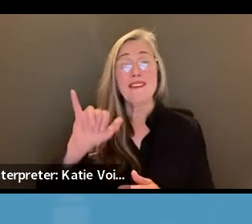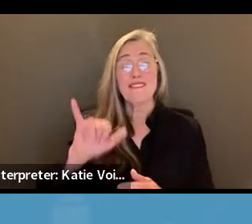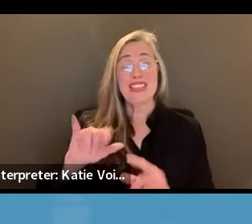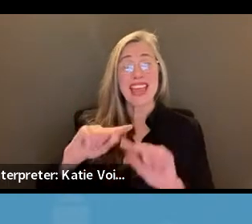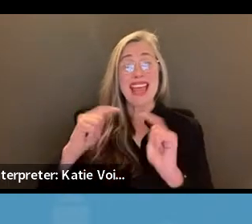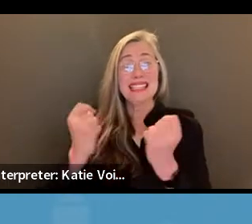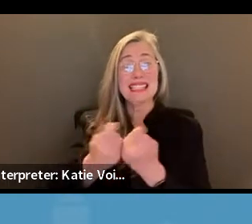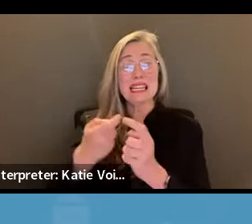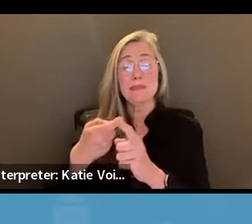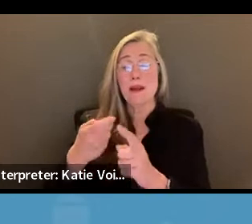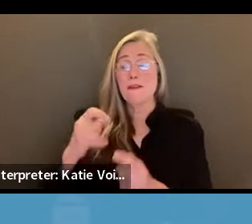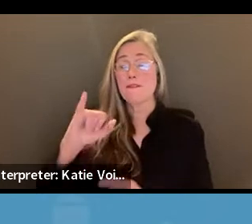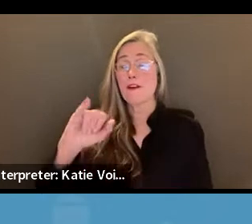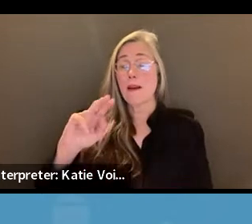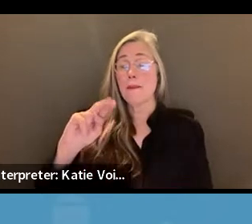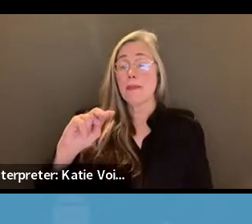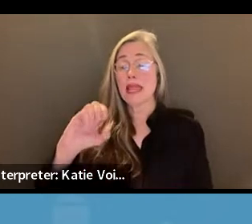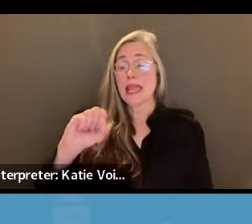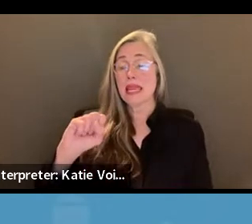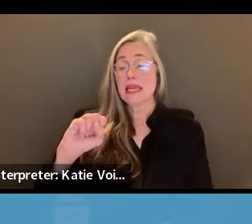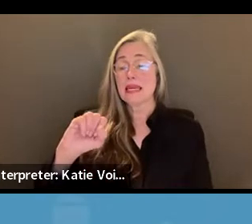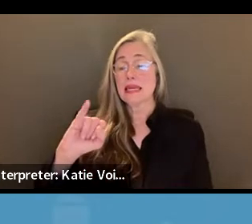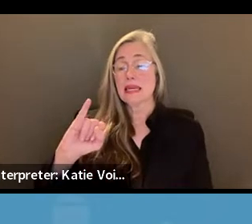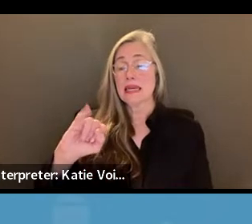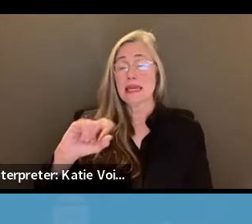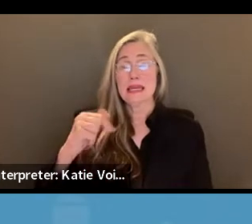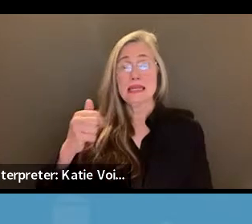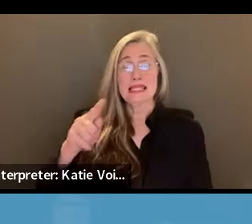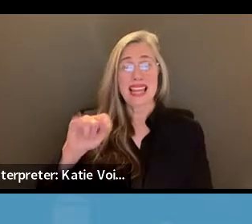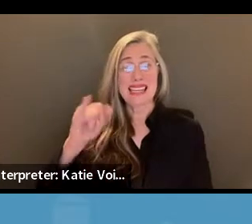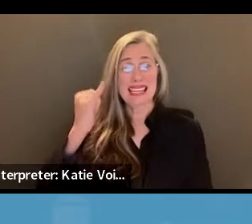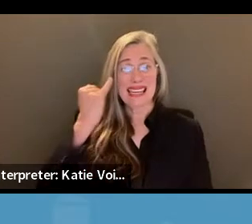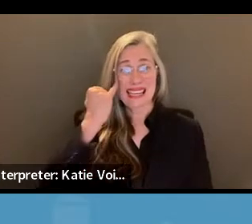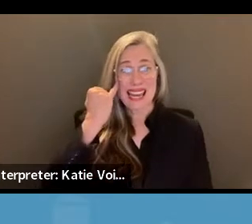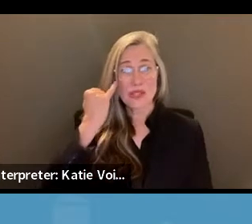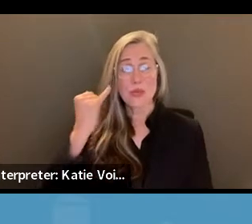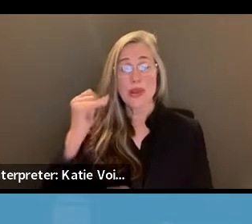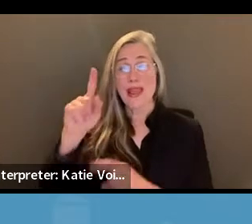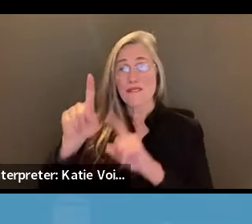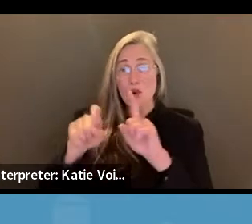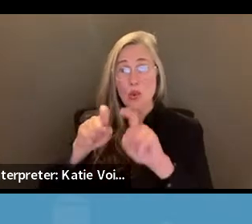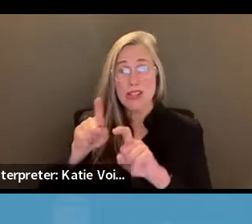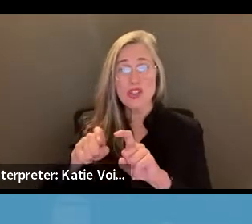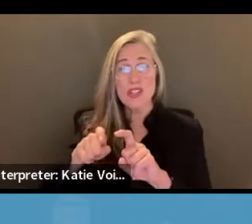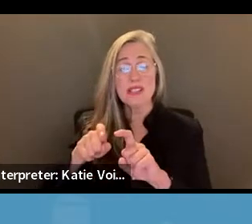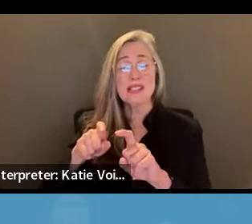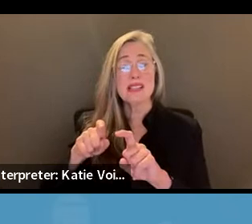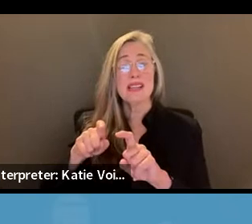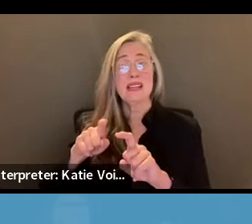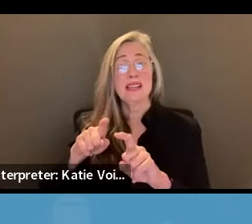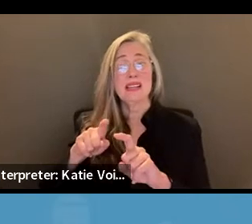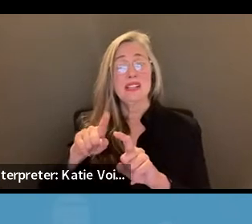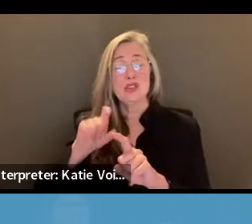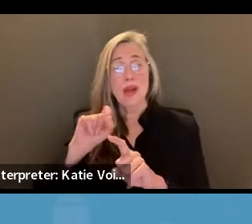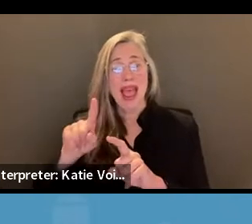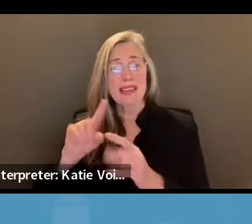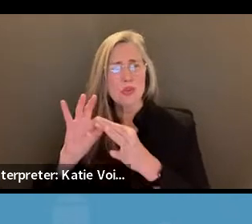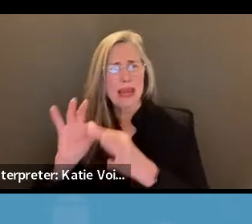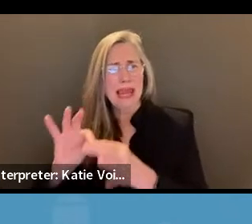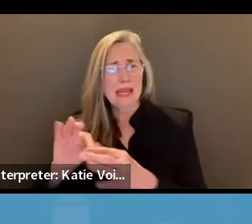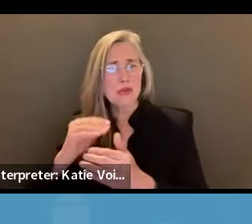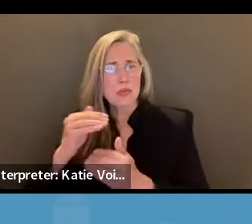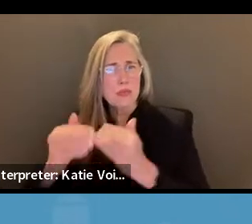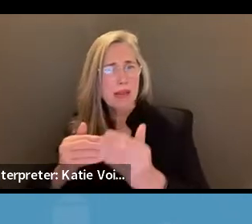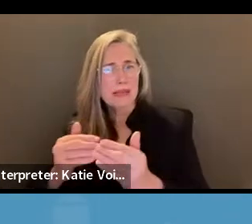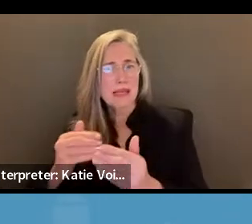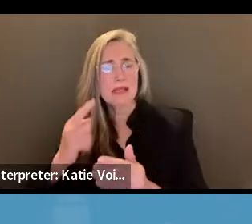case we have Yes. questions about the process or data analysis? Yes, definitely. There will be Okay. someone there from